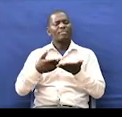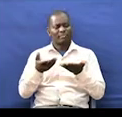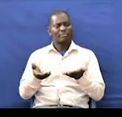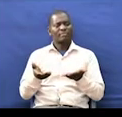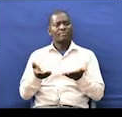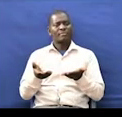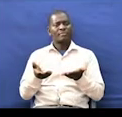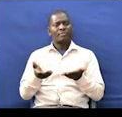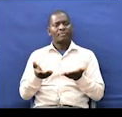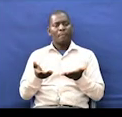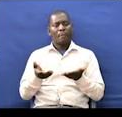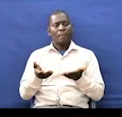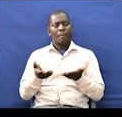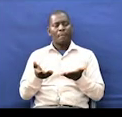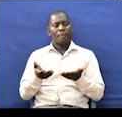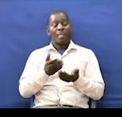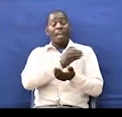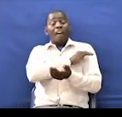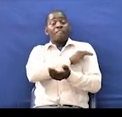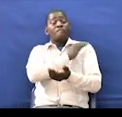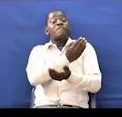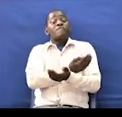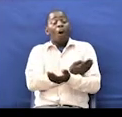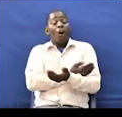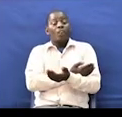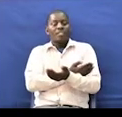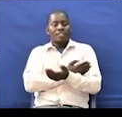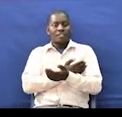as force times